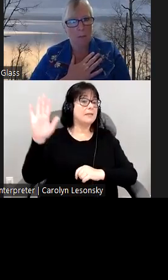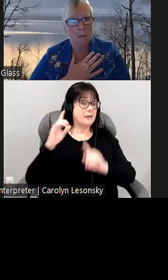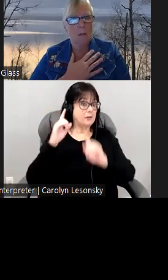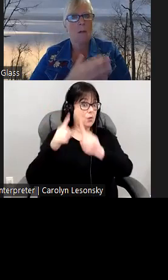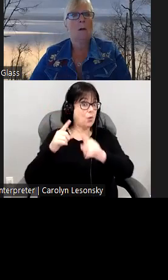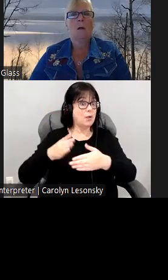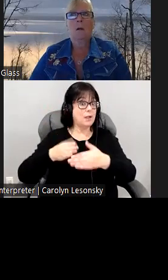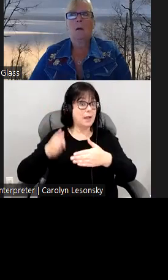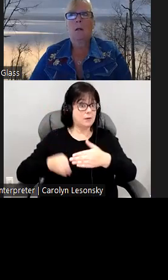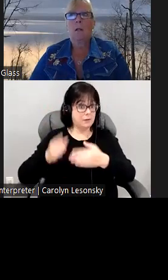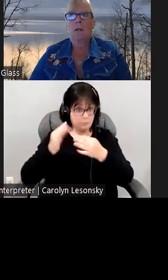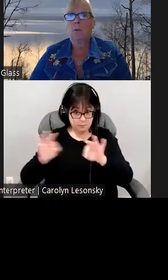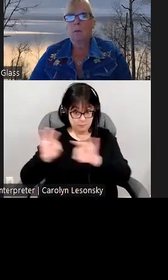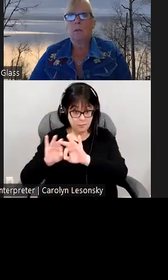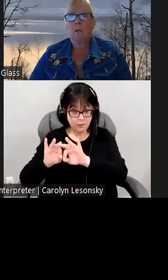outcomes,